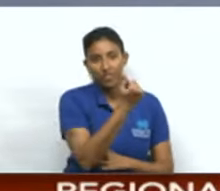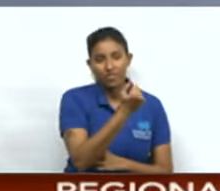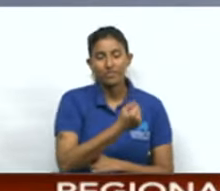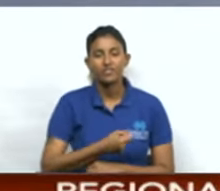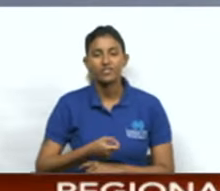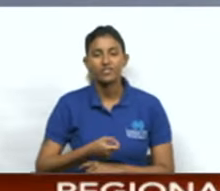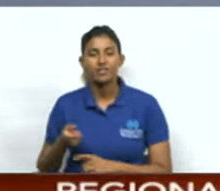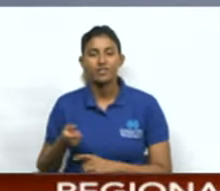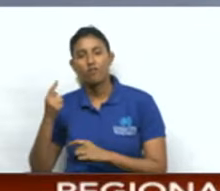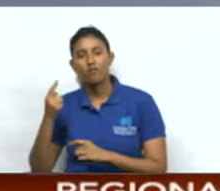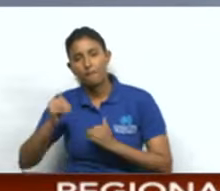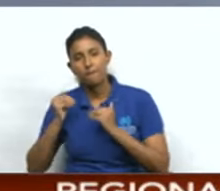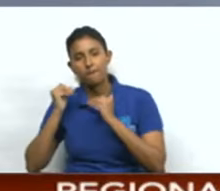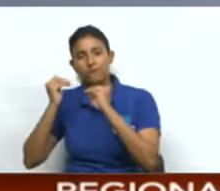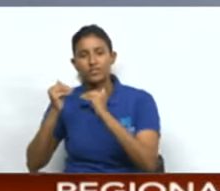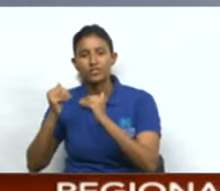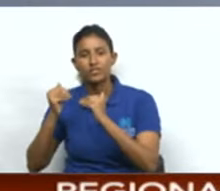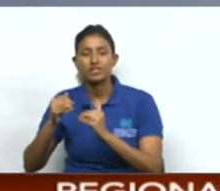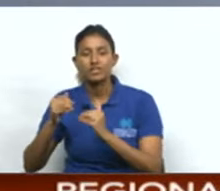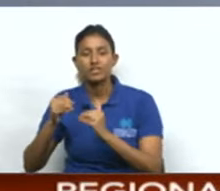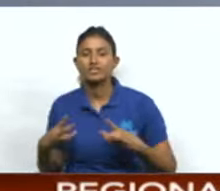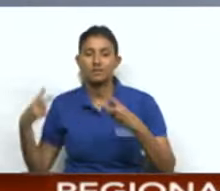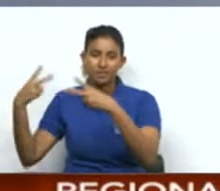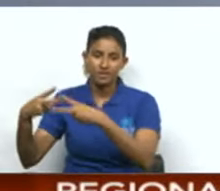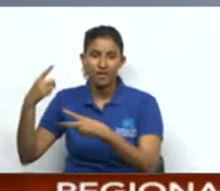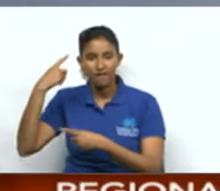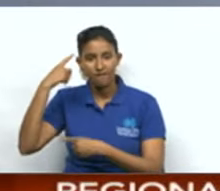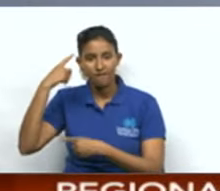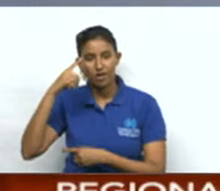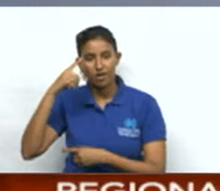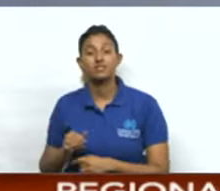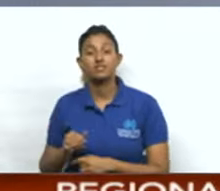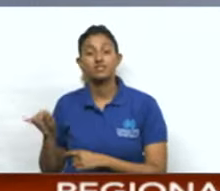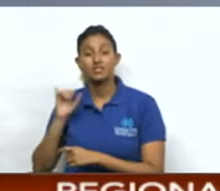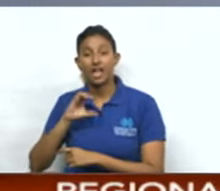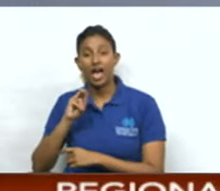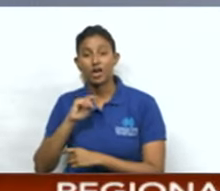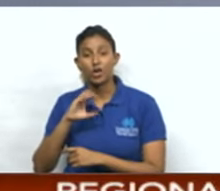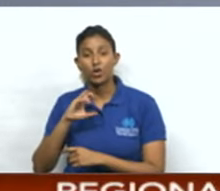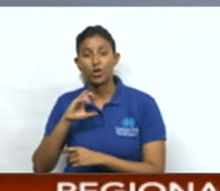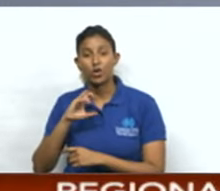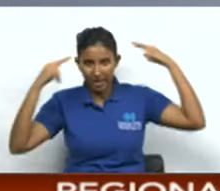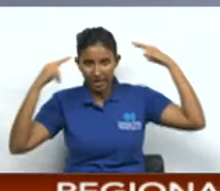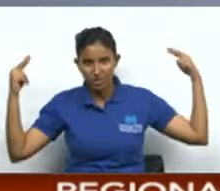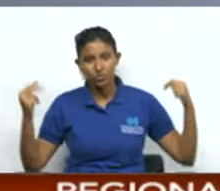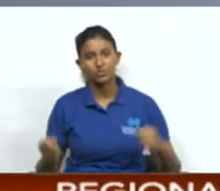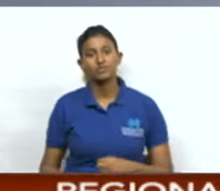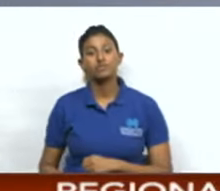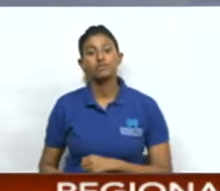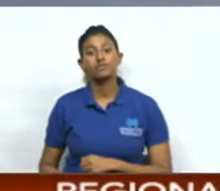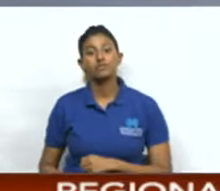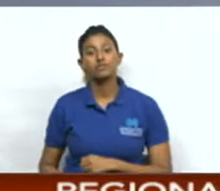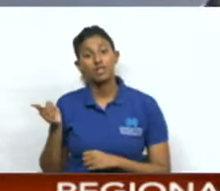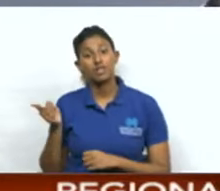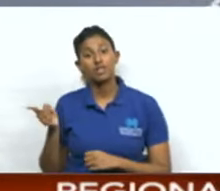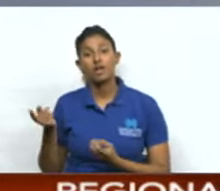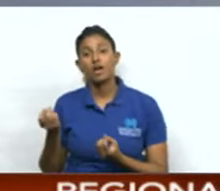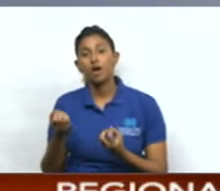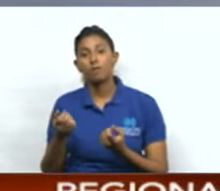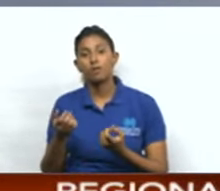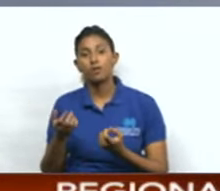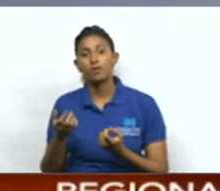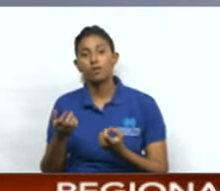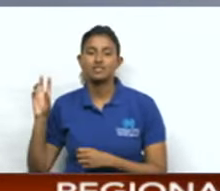WTA Finals competition in Cancun, Mexico. Pegula closed out her seventh match point to advance with a 6-4, 6-3